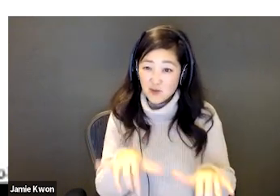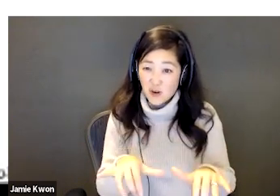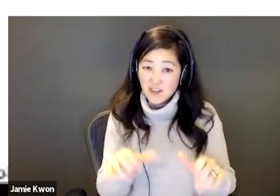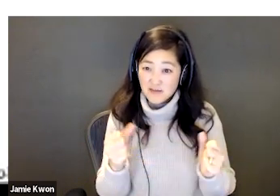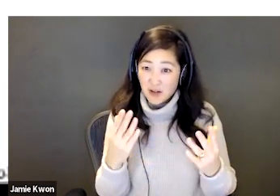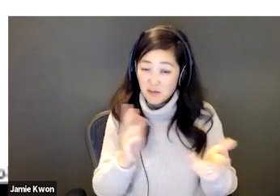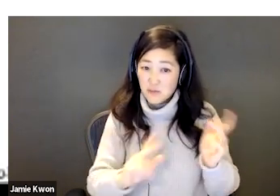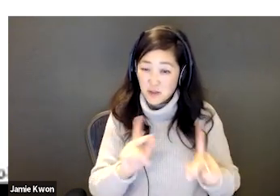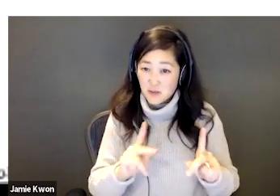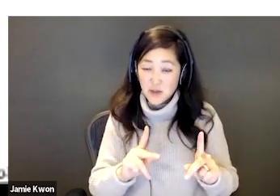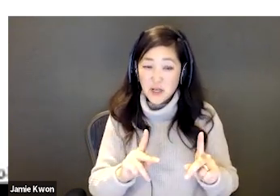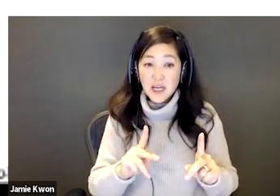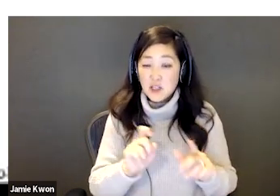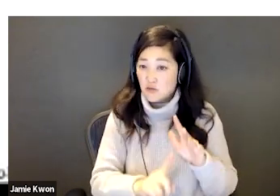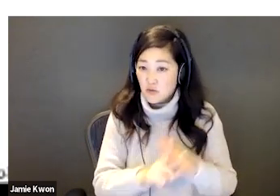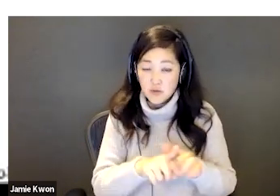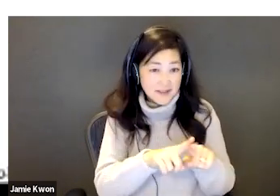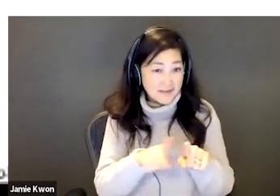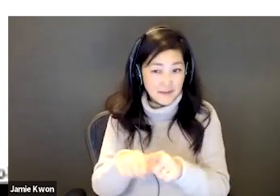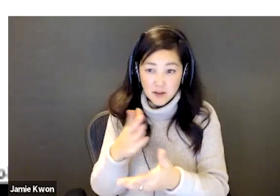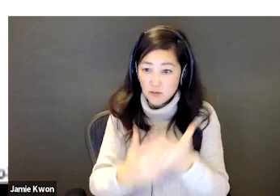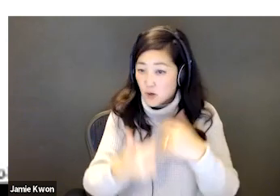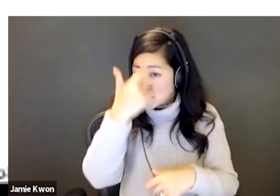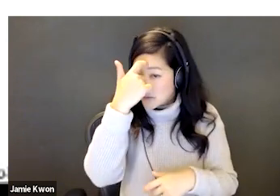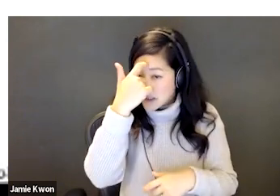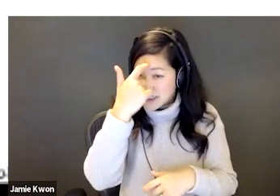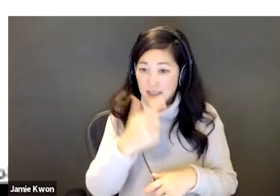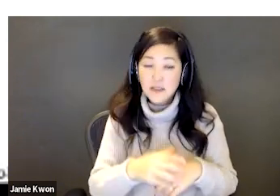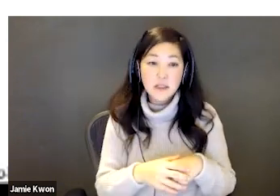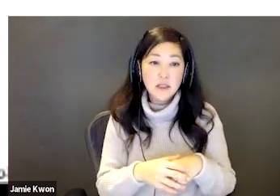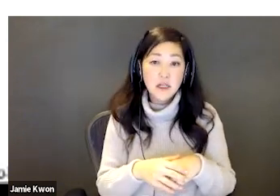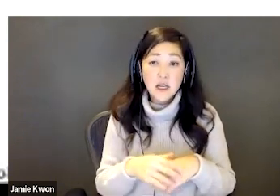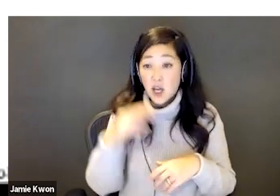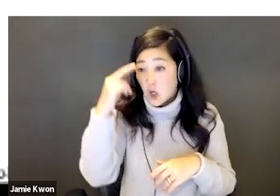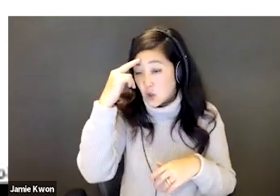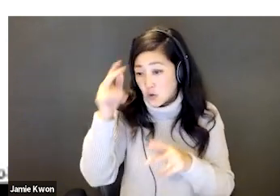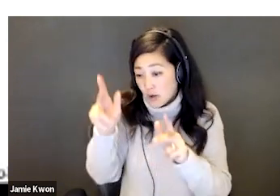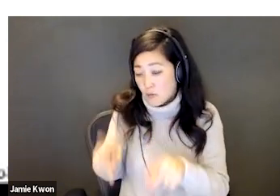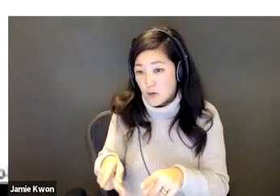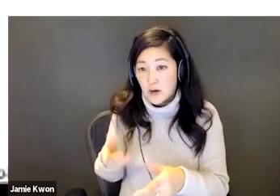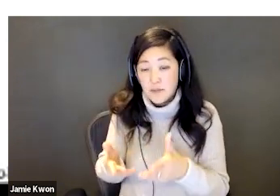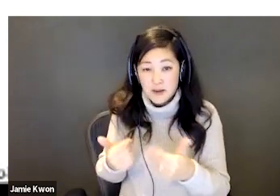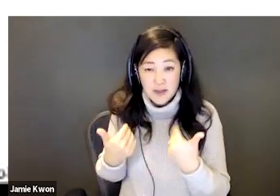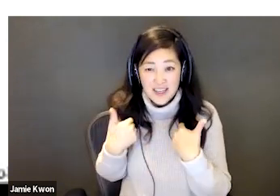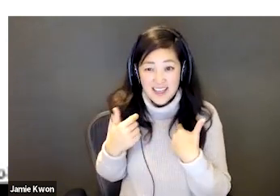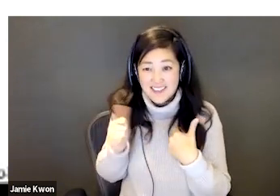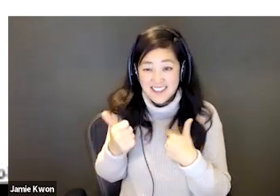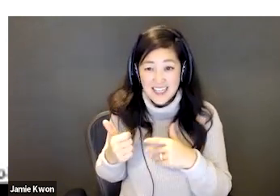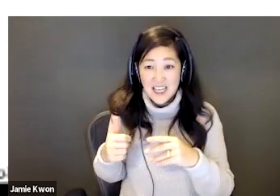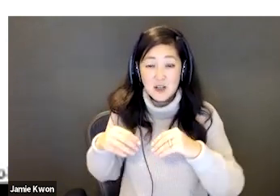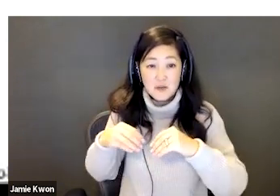They're based in the same part of the brain. A neurodivergent person might have up to 10 times the neurological pathways in less gray